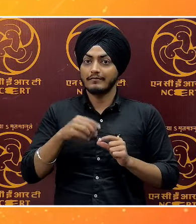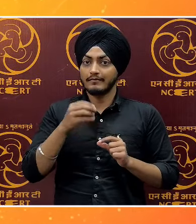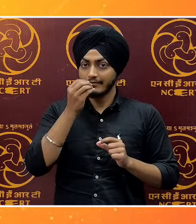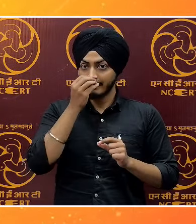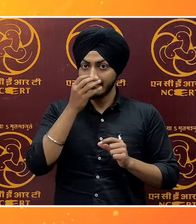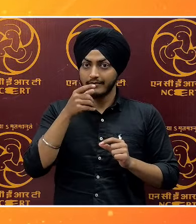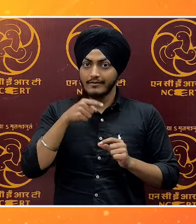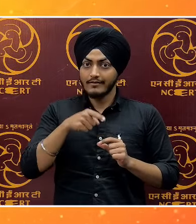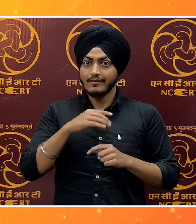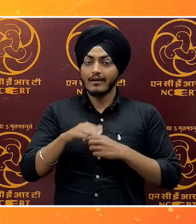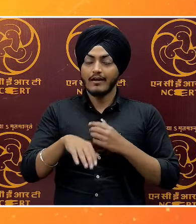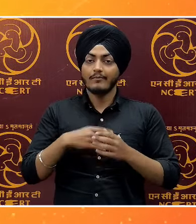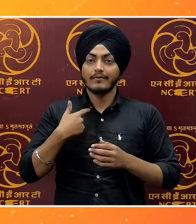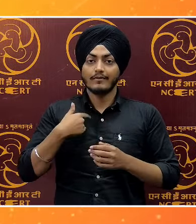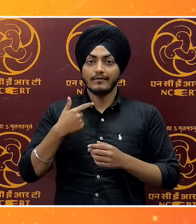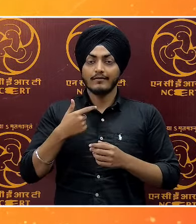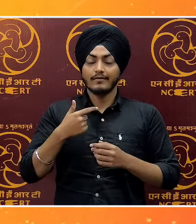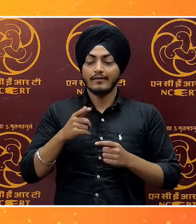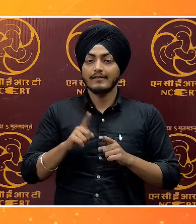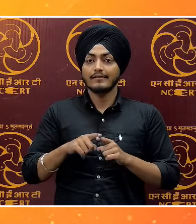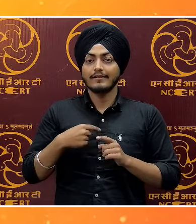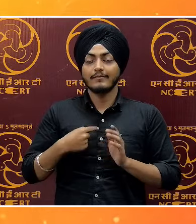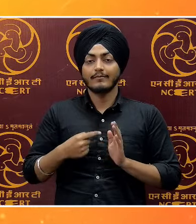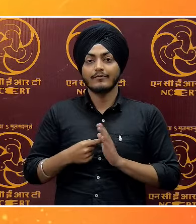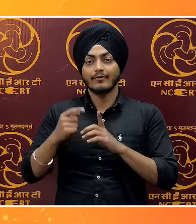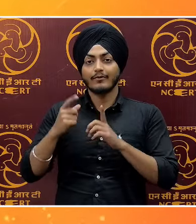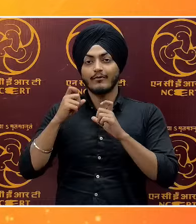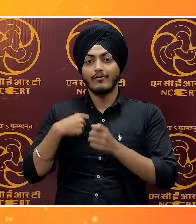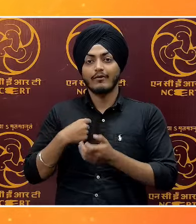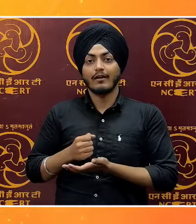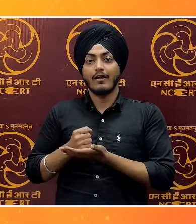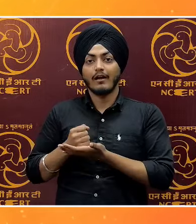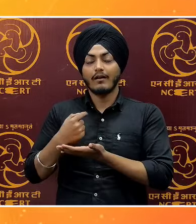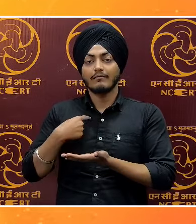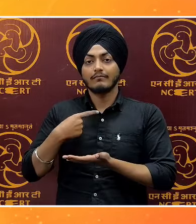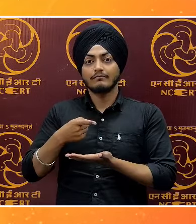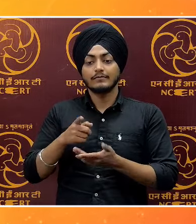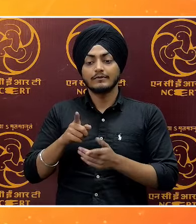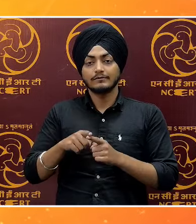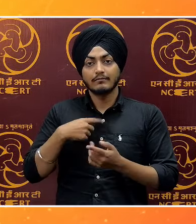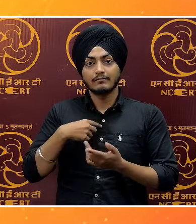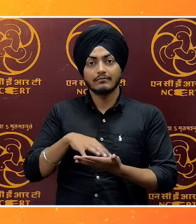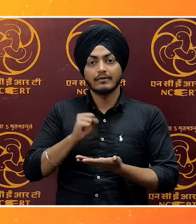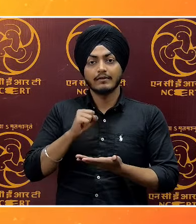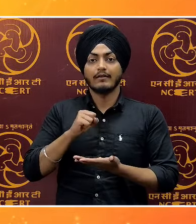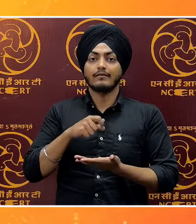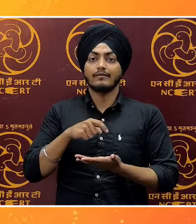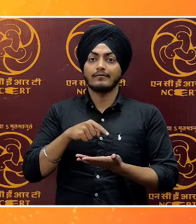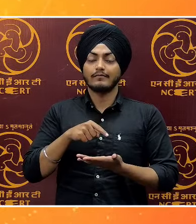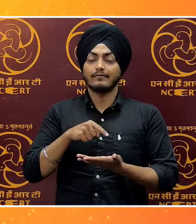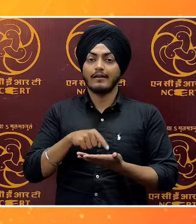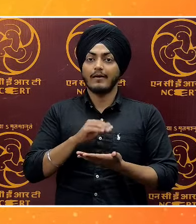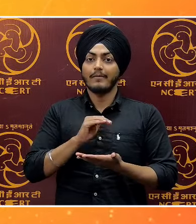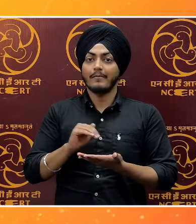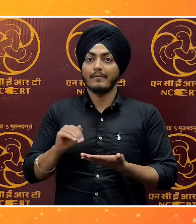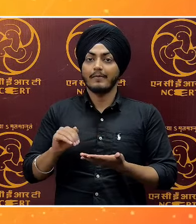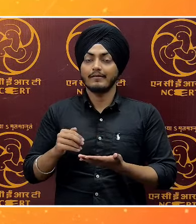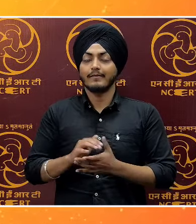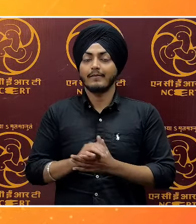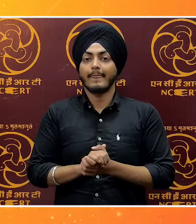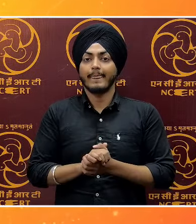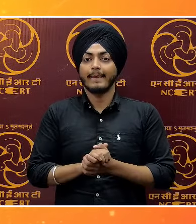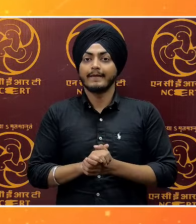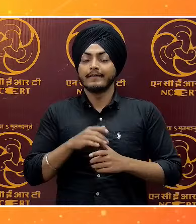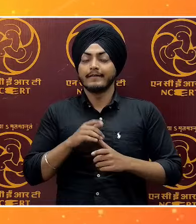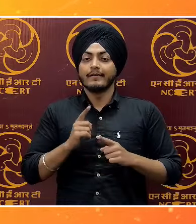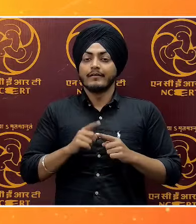give visuals to our children. So, Yes. picture clues help in it. Really. And I'm sure that if there are no picture cues,